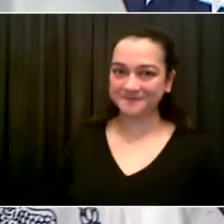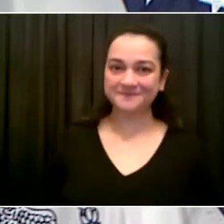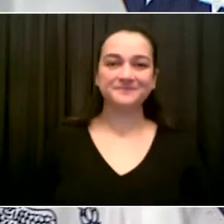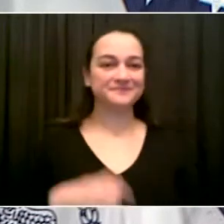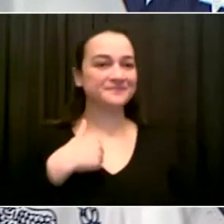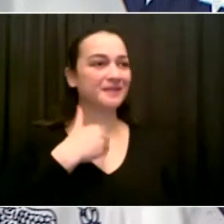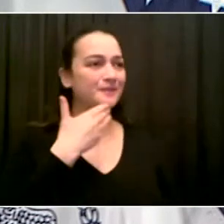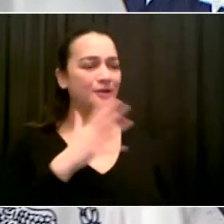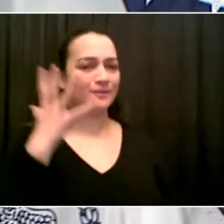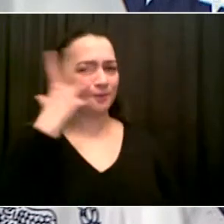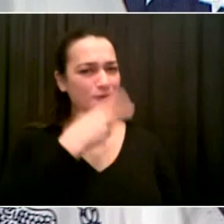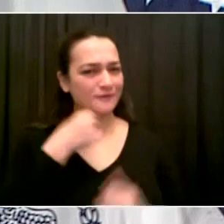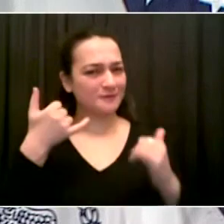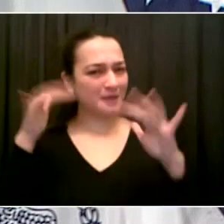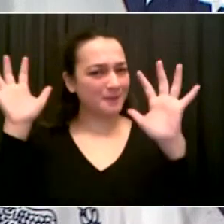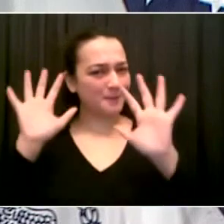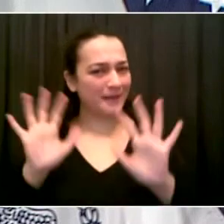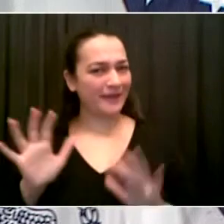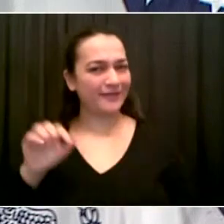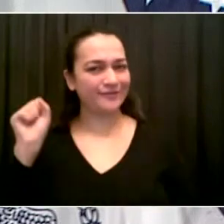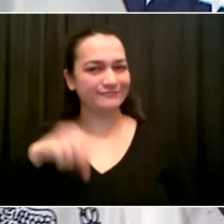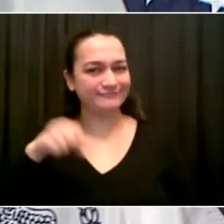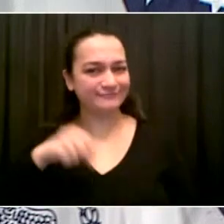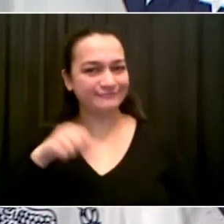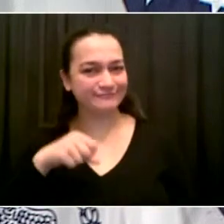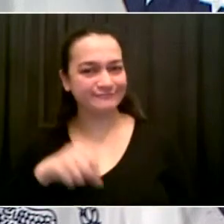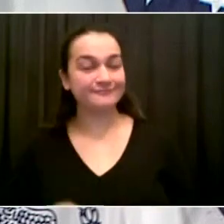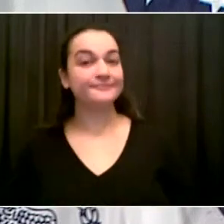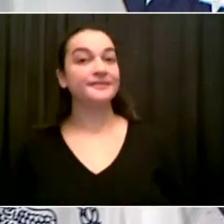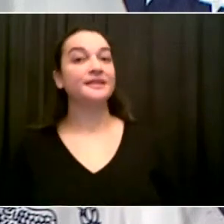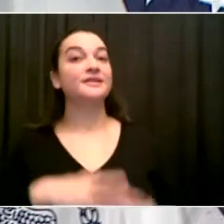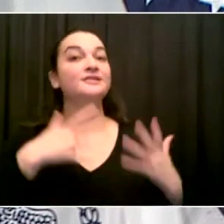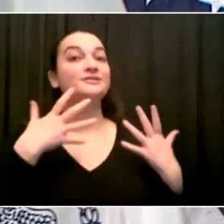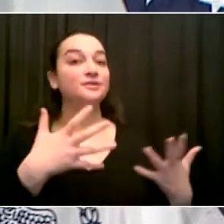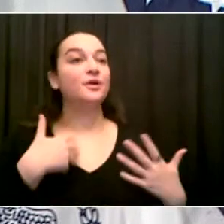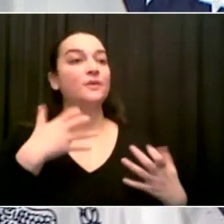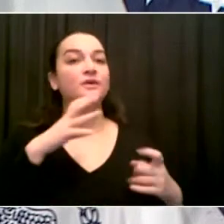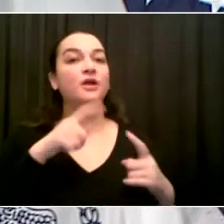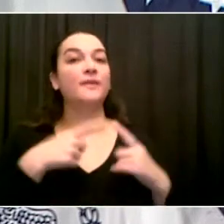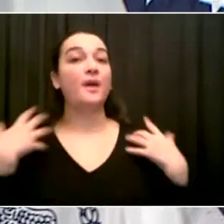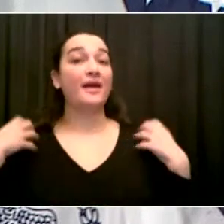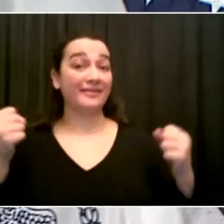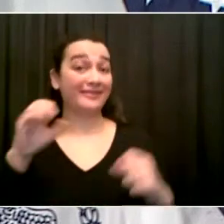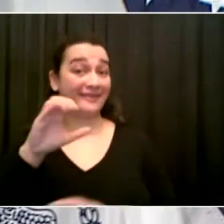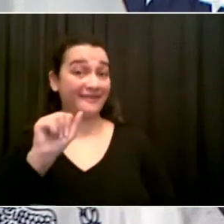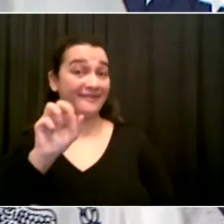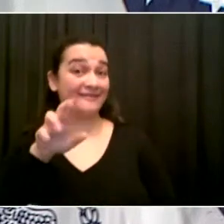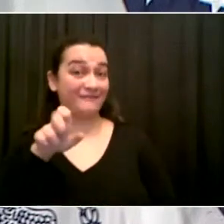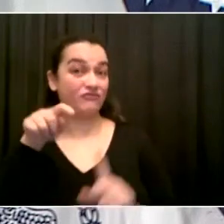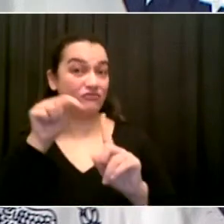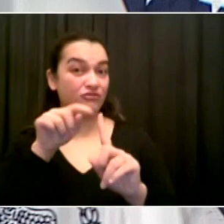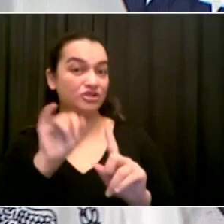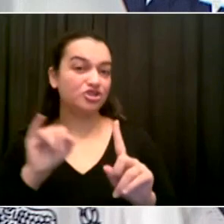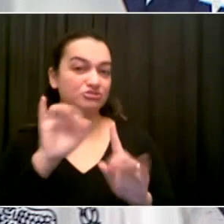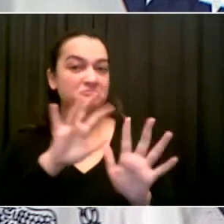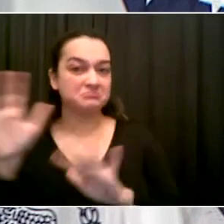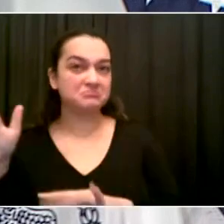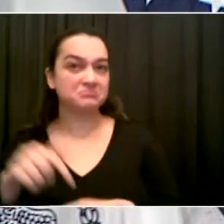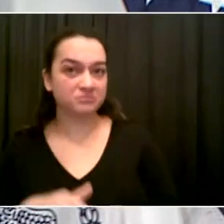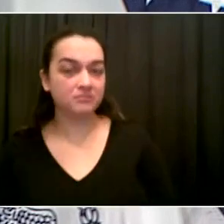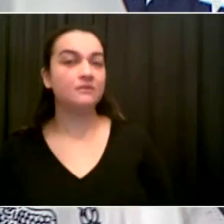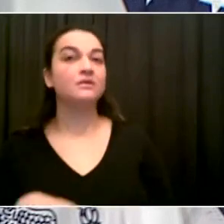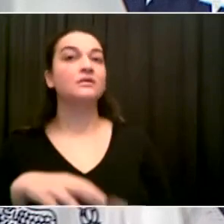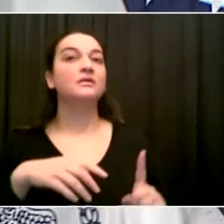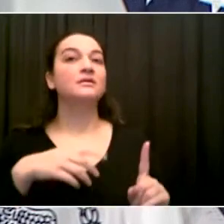stuff that we talked about earlier. With this Aftercare program, I'm trying to get a better understanding of kind of what's the